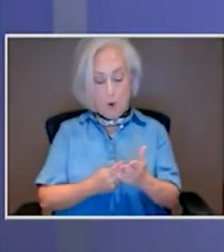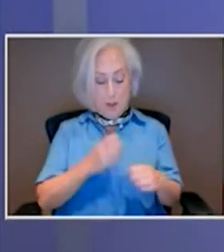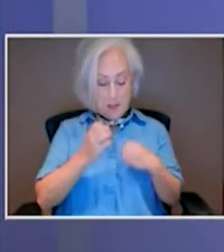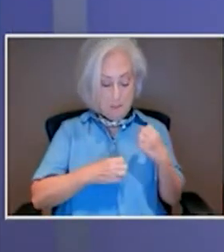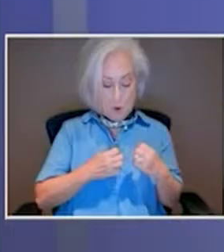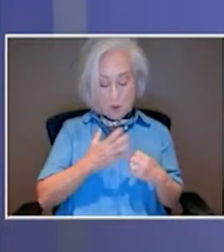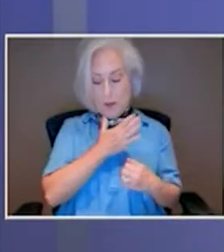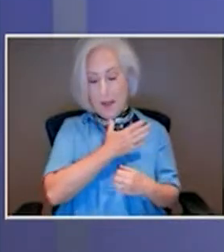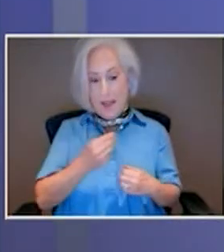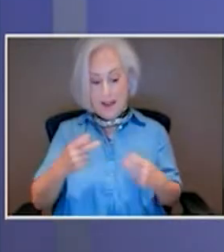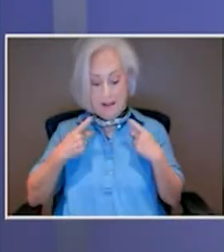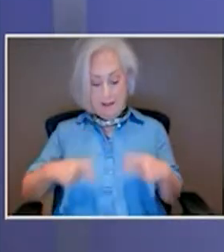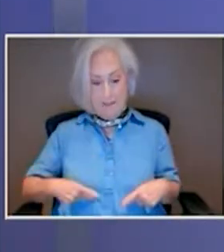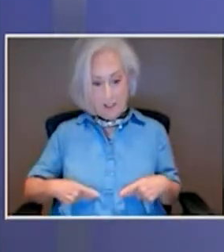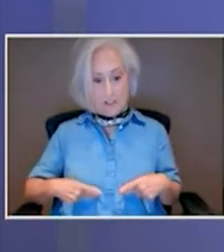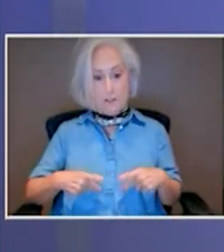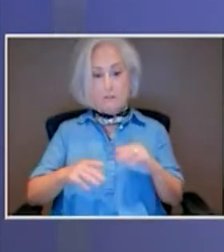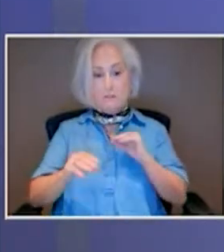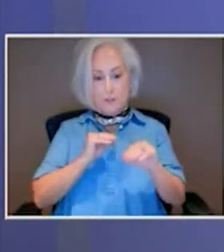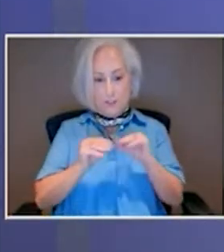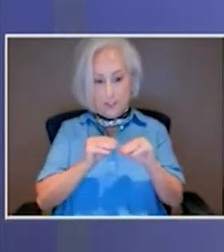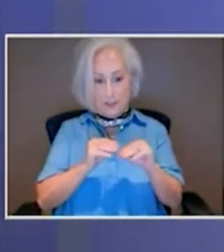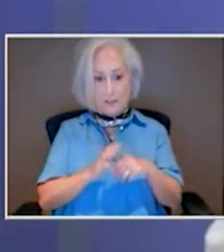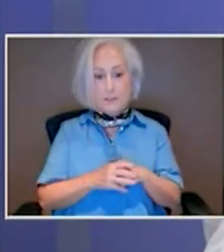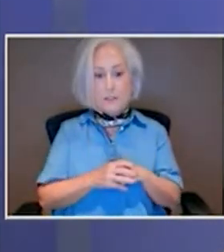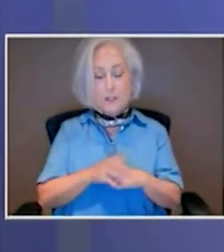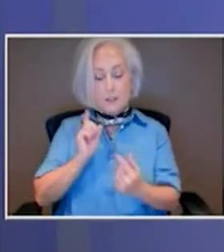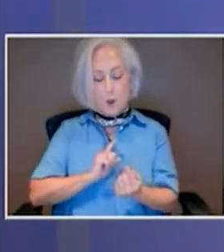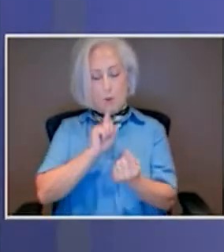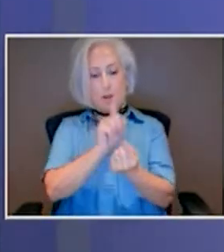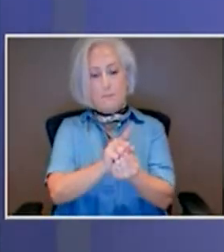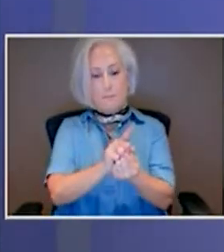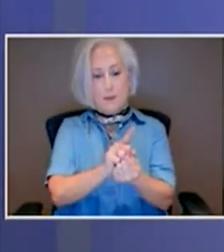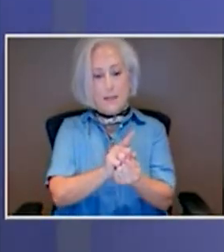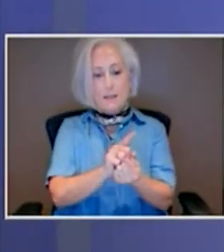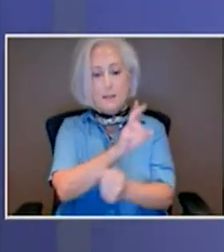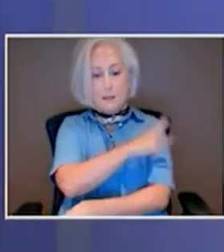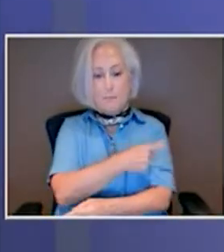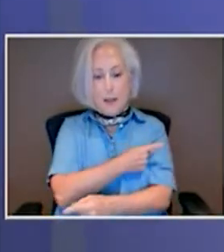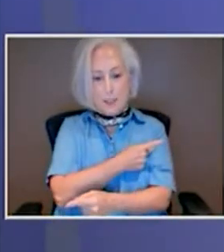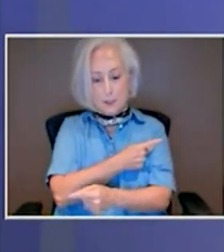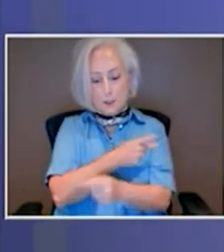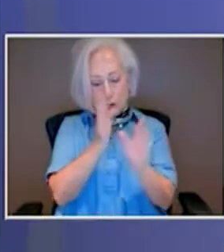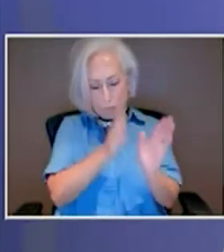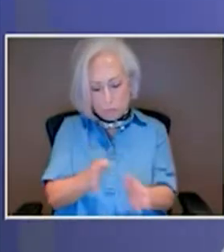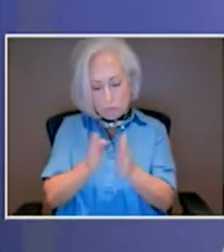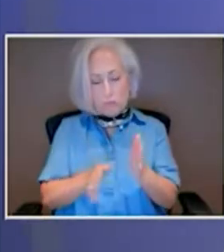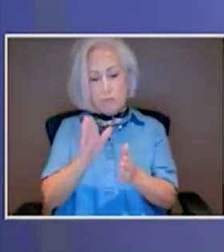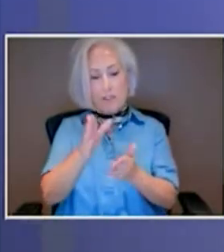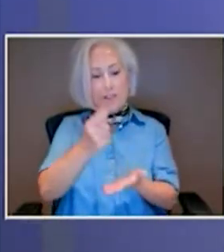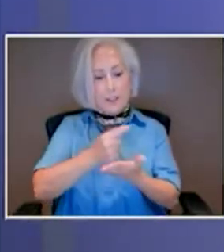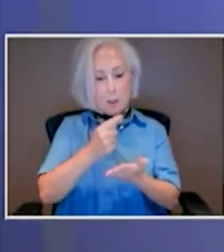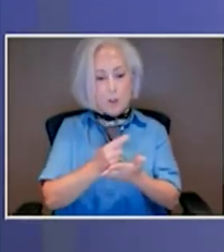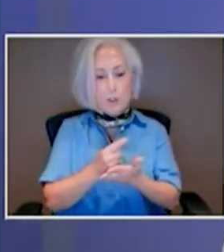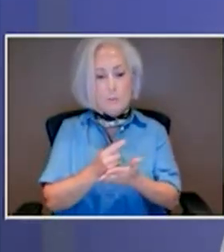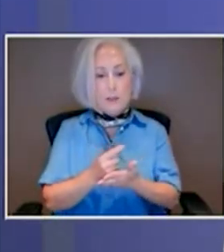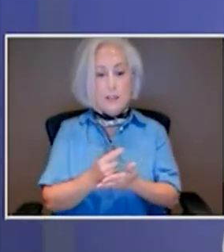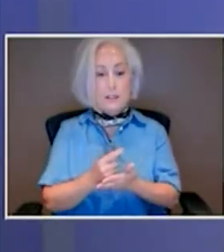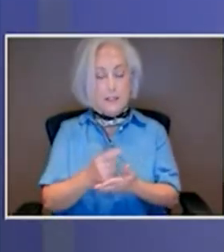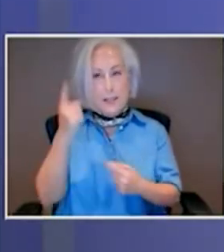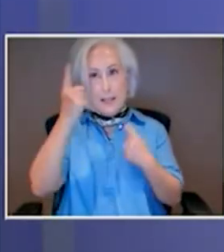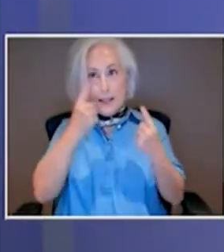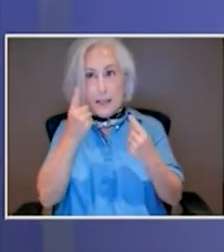And so we meet with patients early to plan around their cancer treatment. Options can involve like